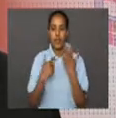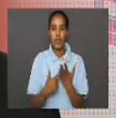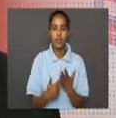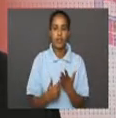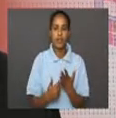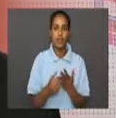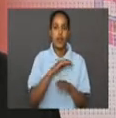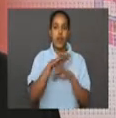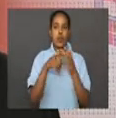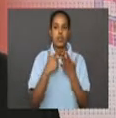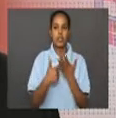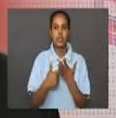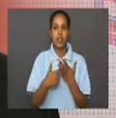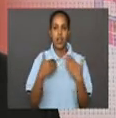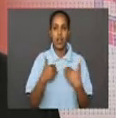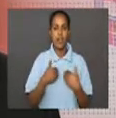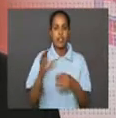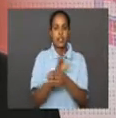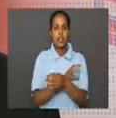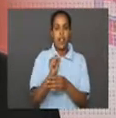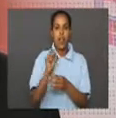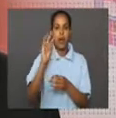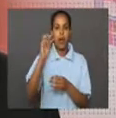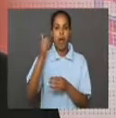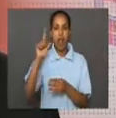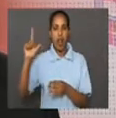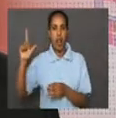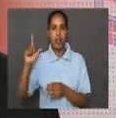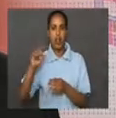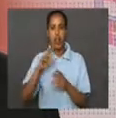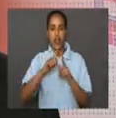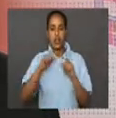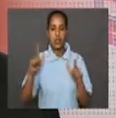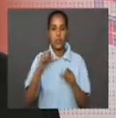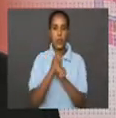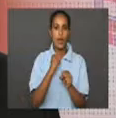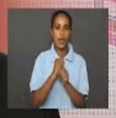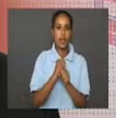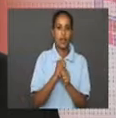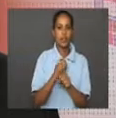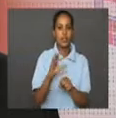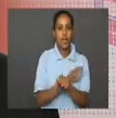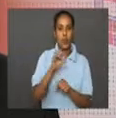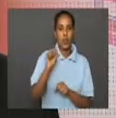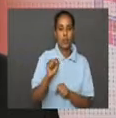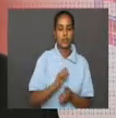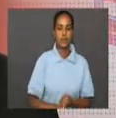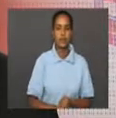Therefore, all of these have cell walls that are largely made of